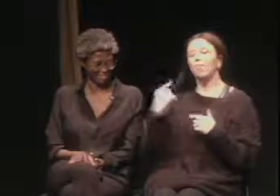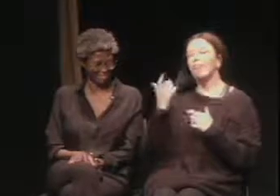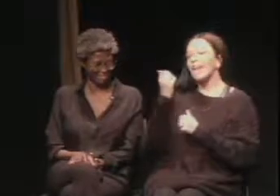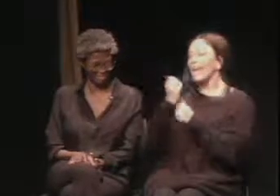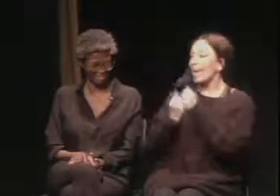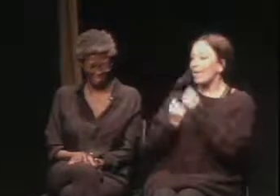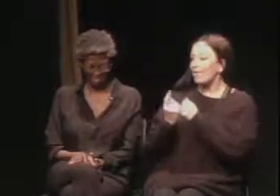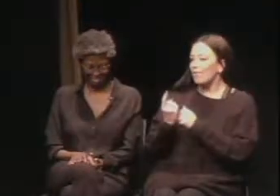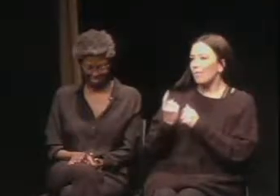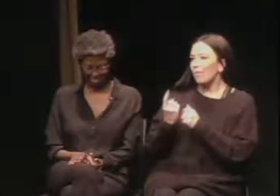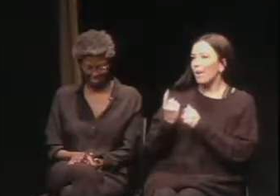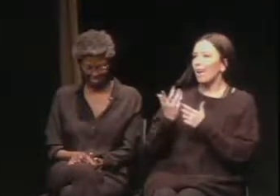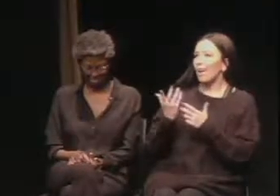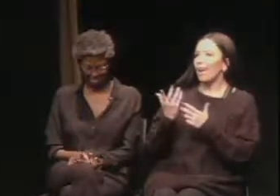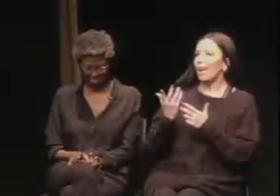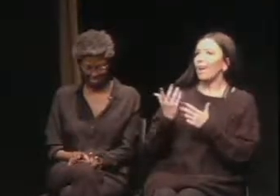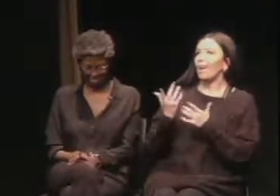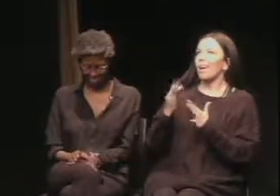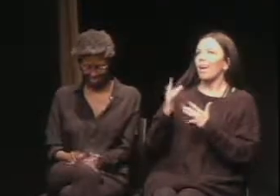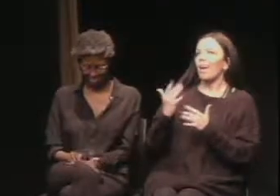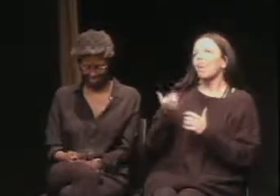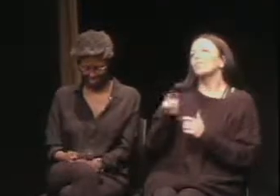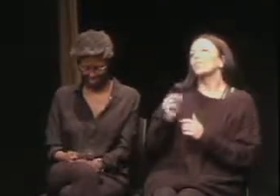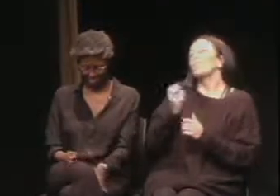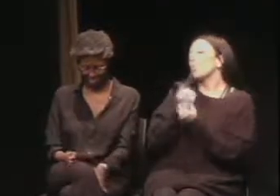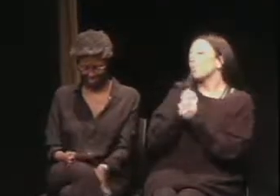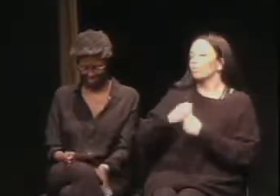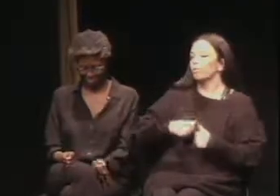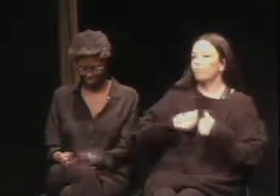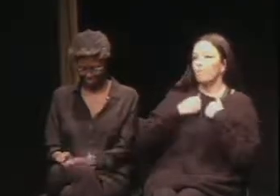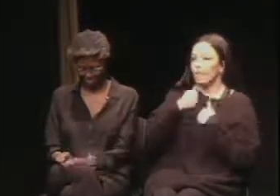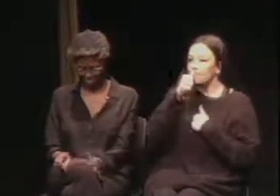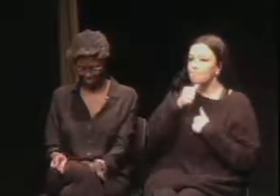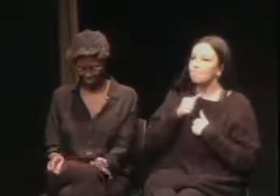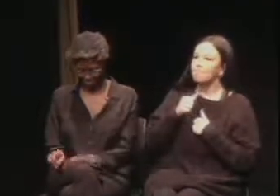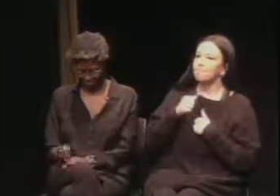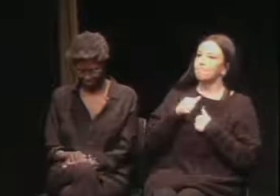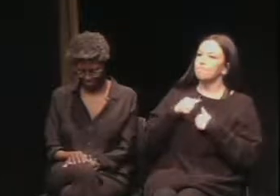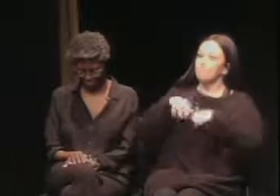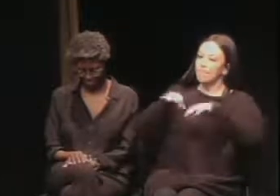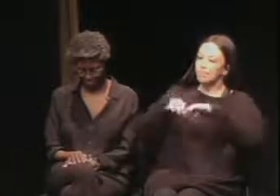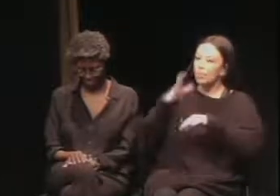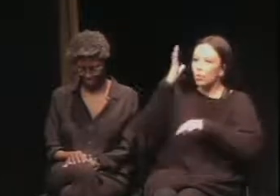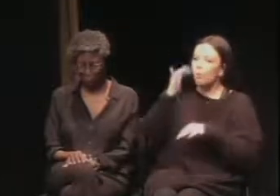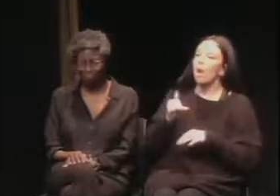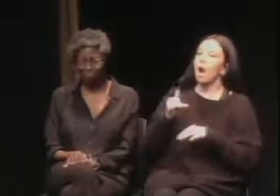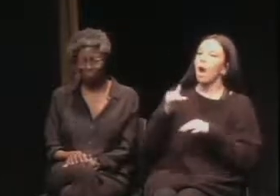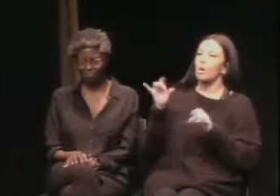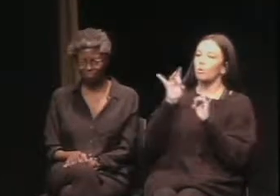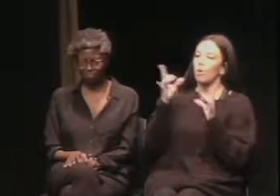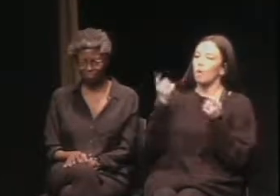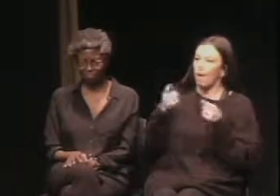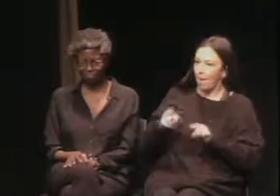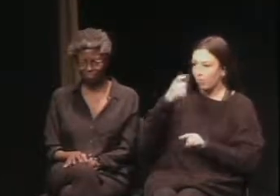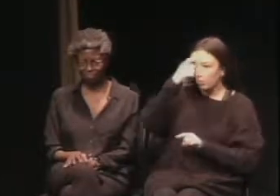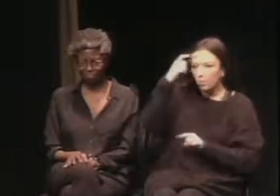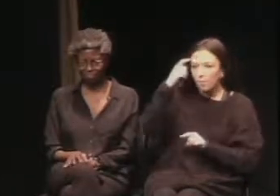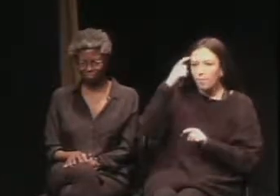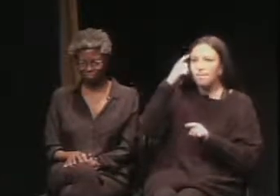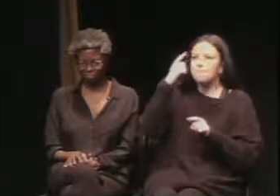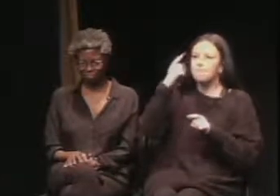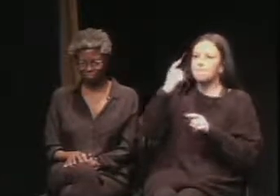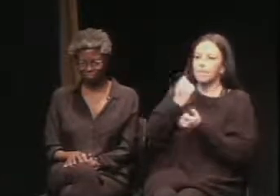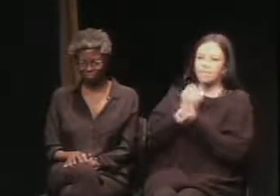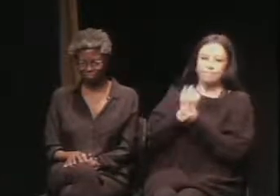everybody, we all tell our story. We have to, for our own survival, create an explanation as to why this happened. Right. Right? Save